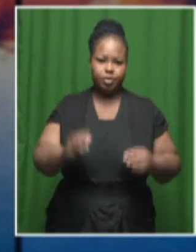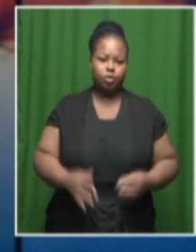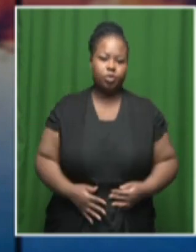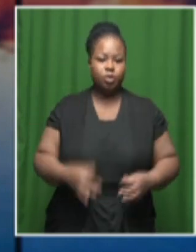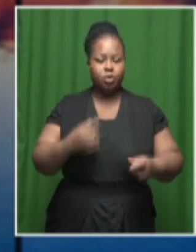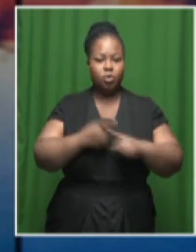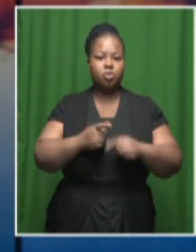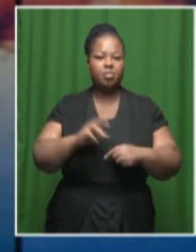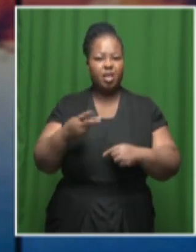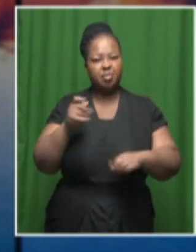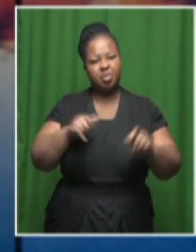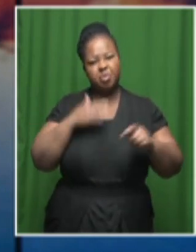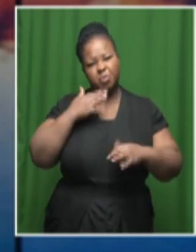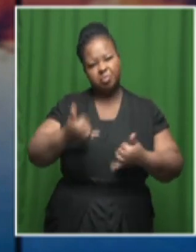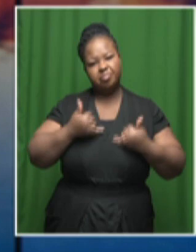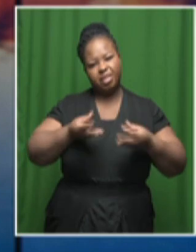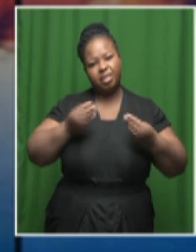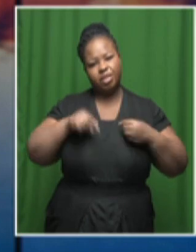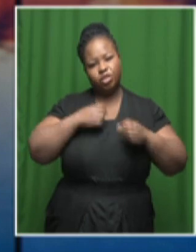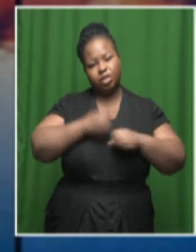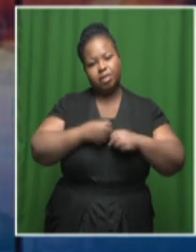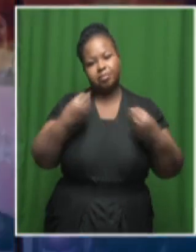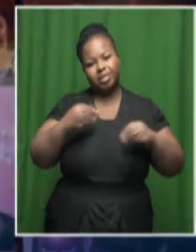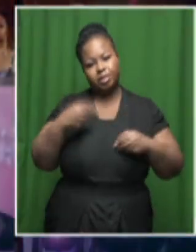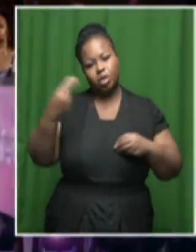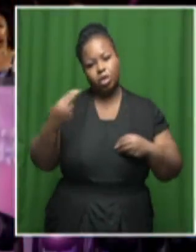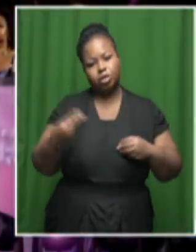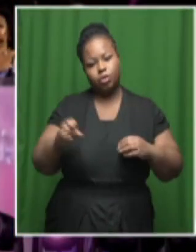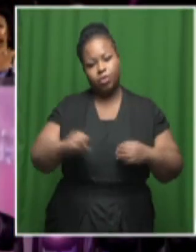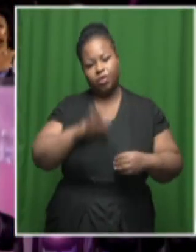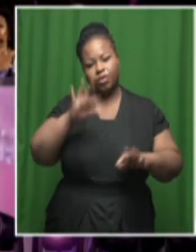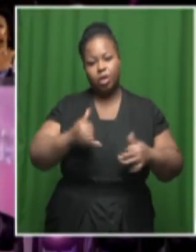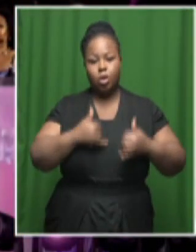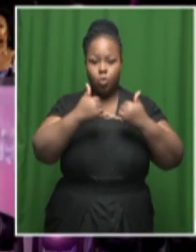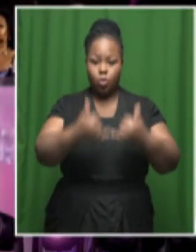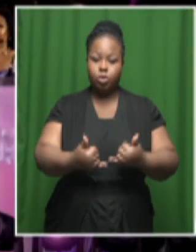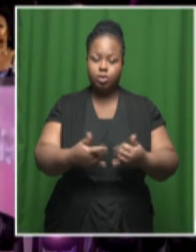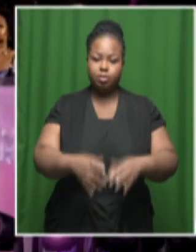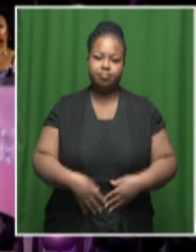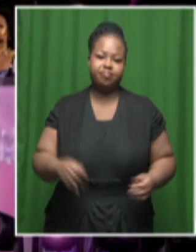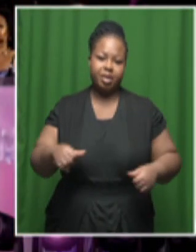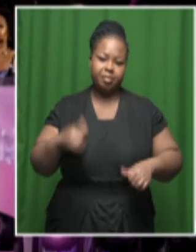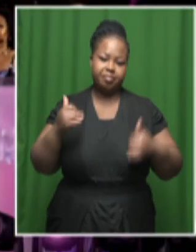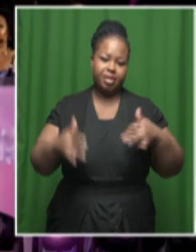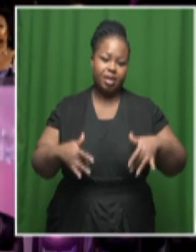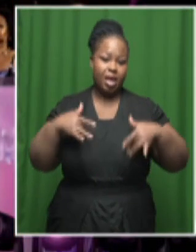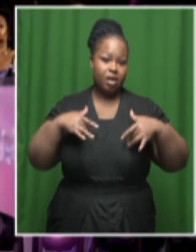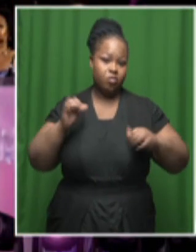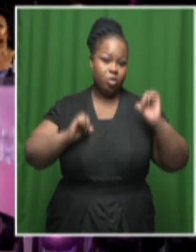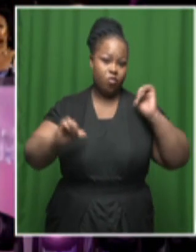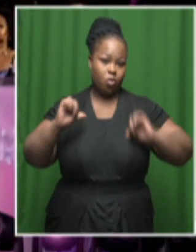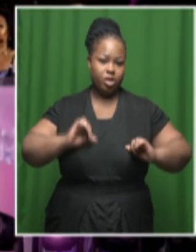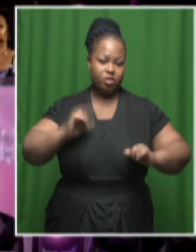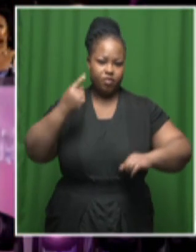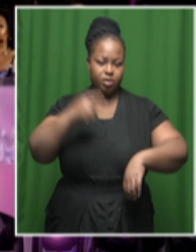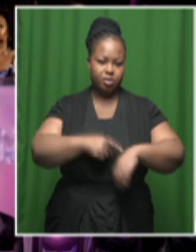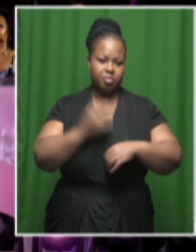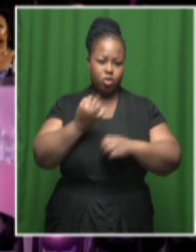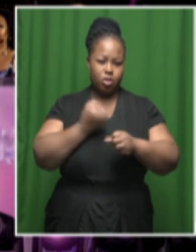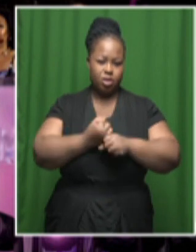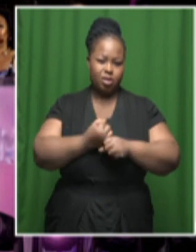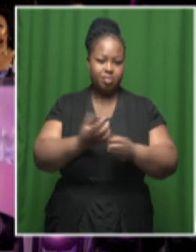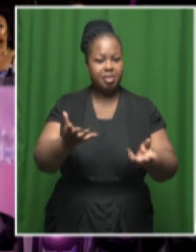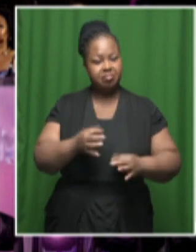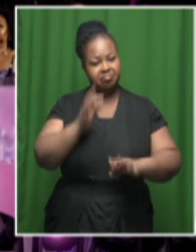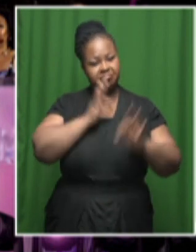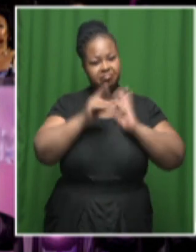of the recipients of this year's Business Arts South Africa Awards. The awards returned to live format for the first time in 3 years. Now, to